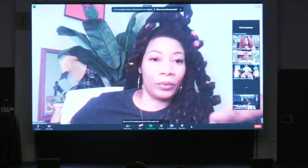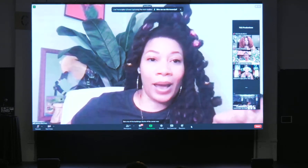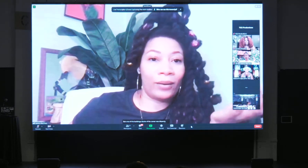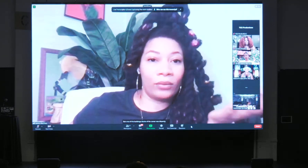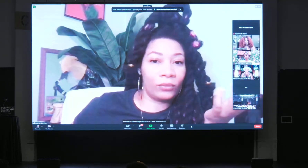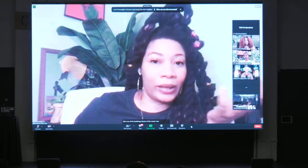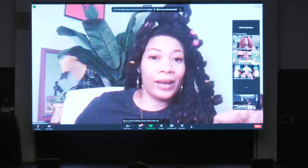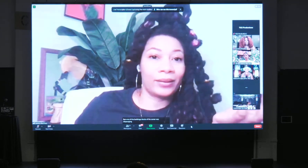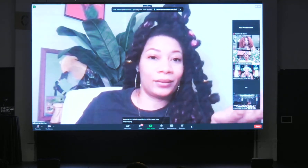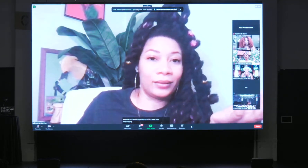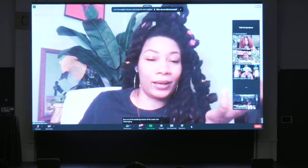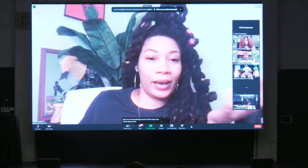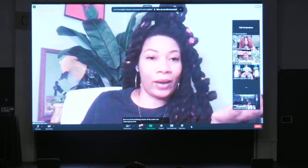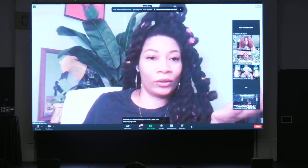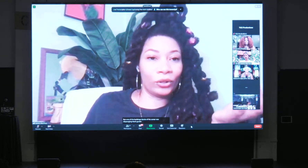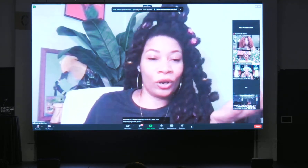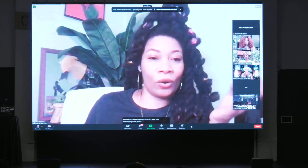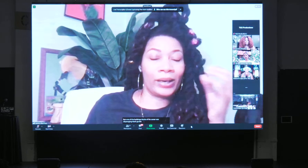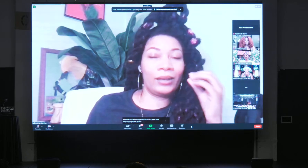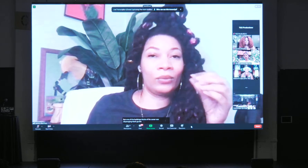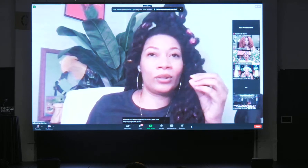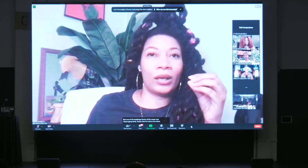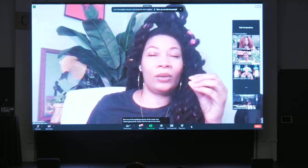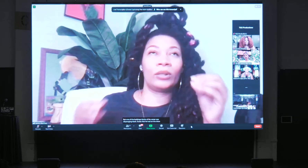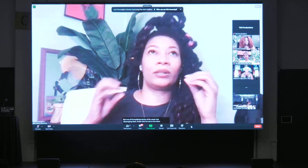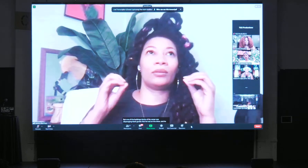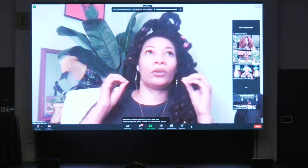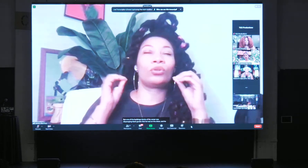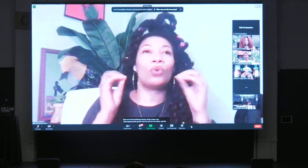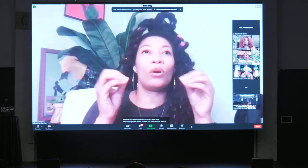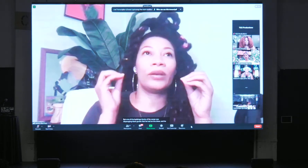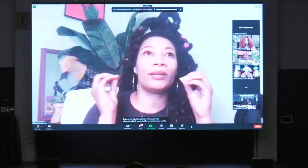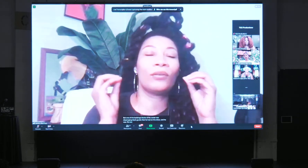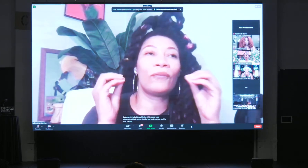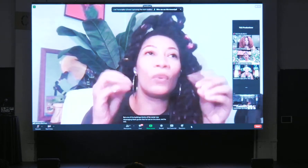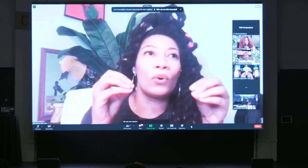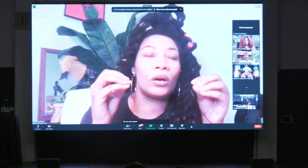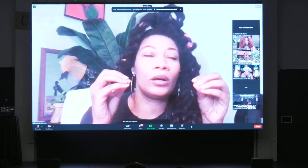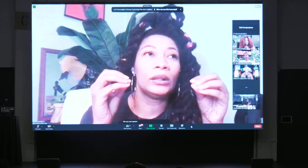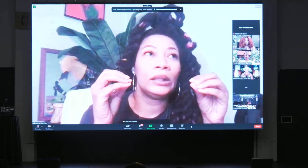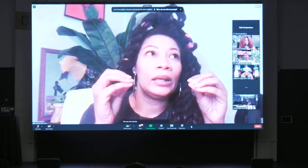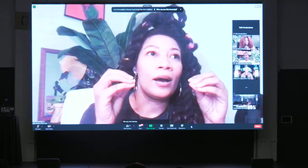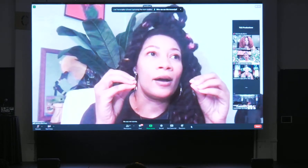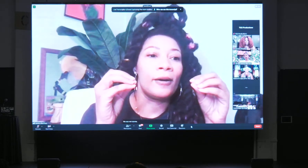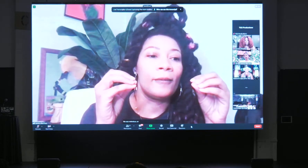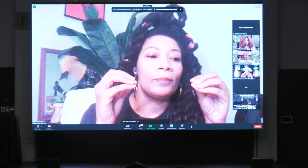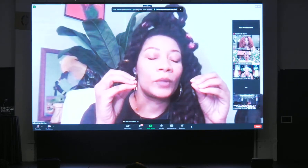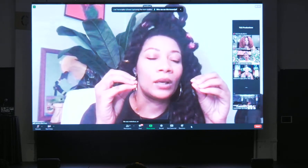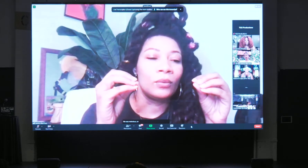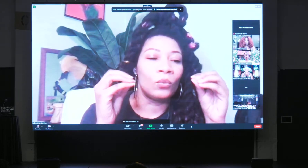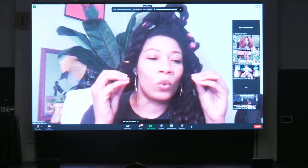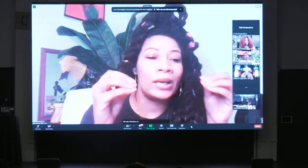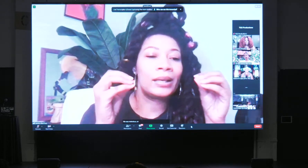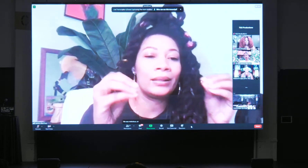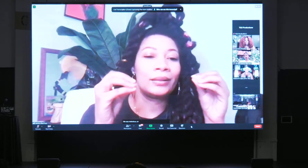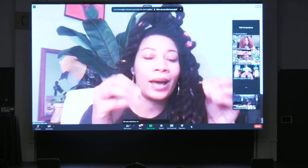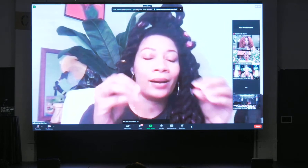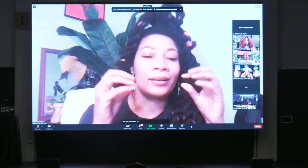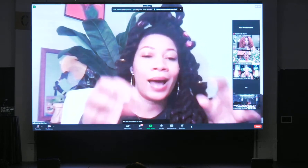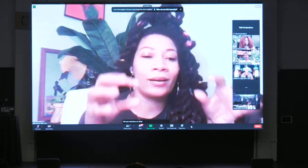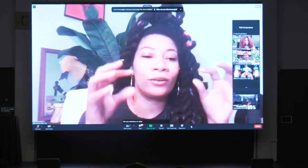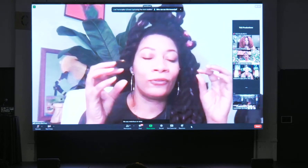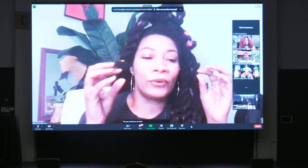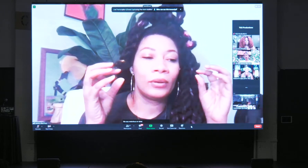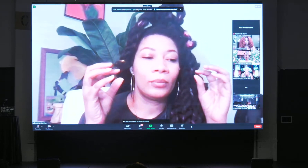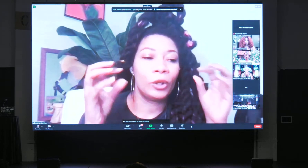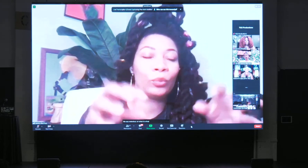disparaging Black guests that he had on the show. And he was notorious for what it is that a